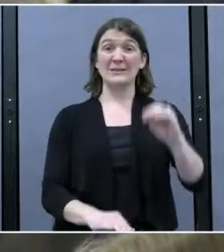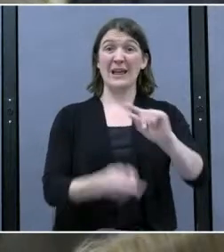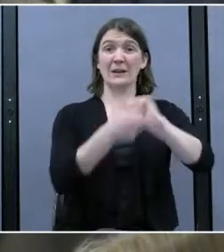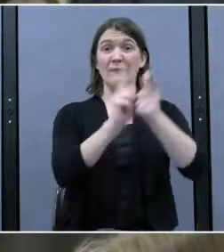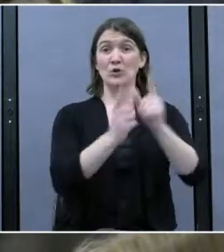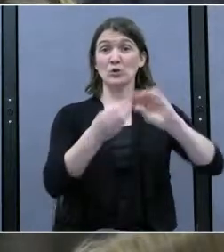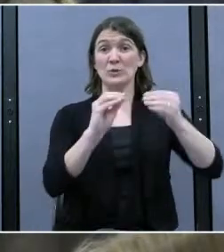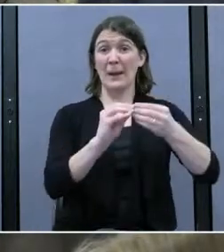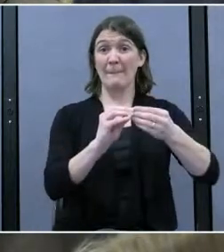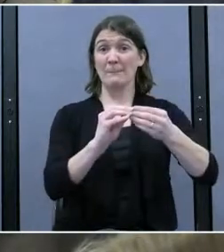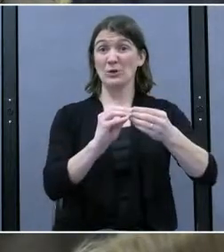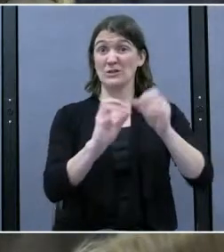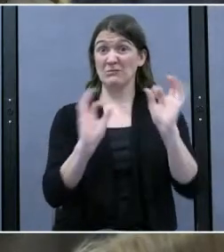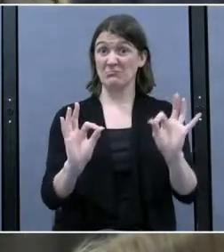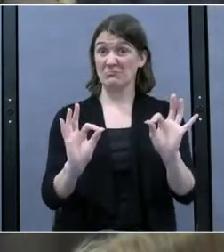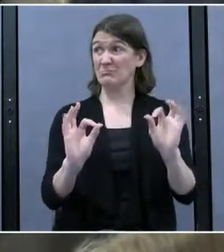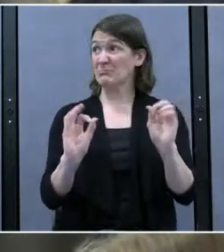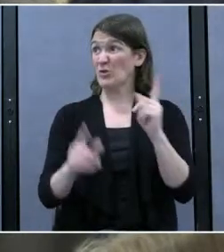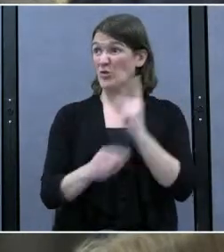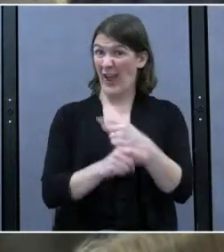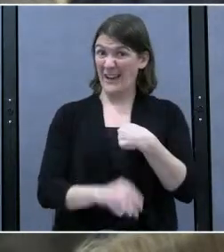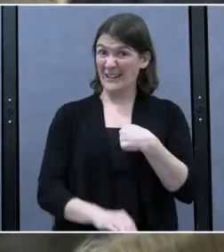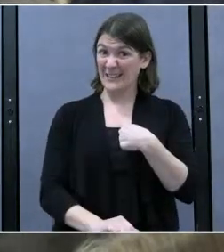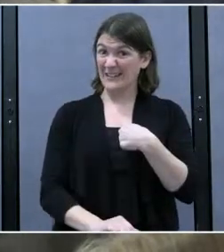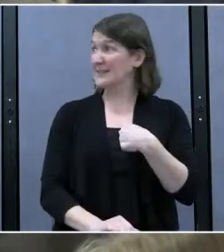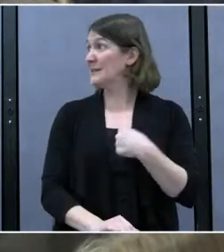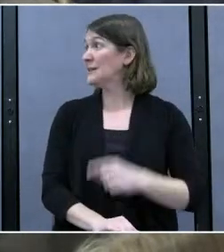them to numbers so you have a better understanding. Am I correct?